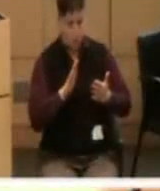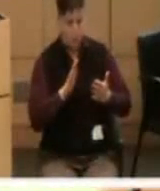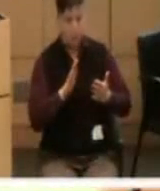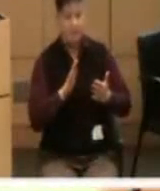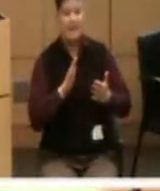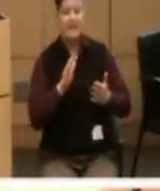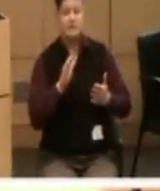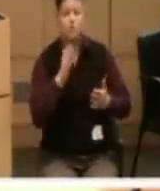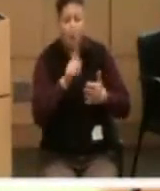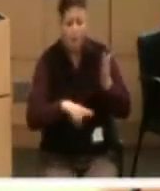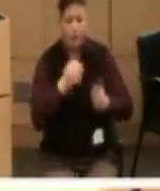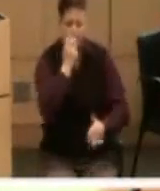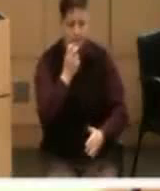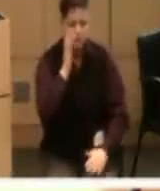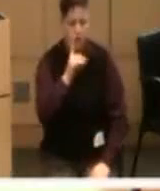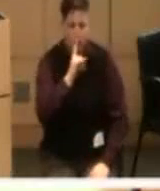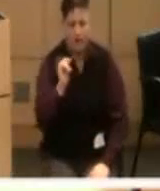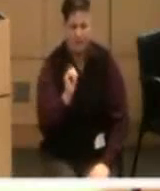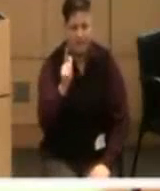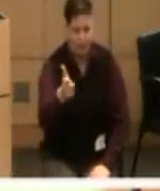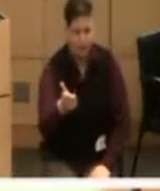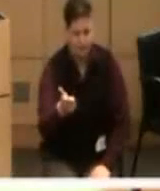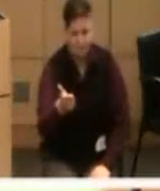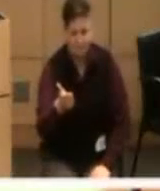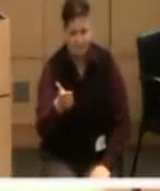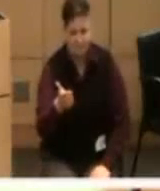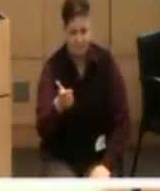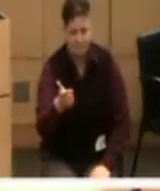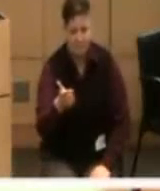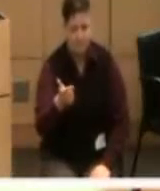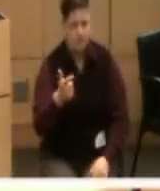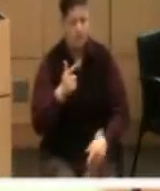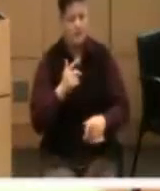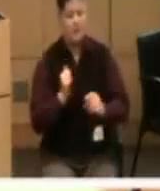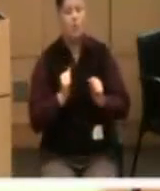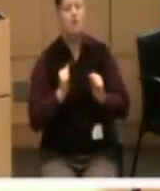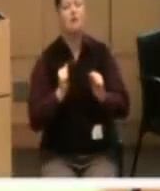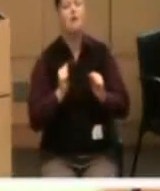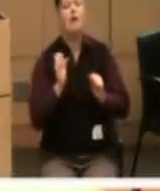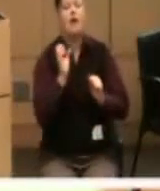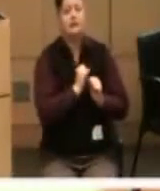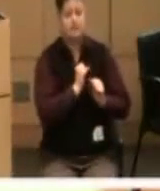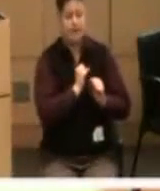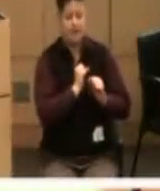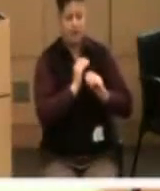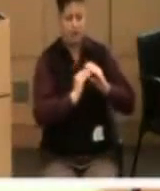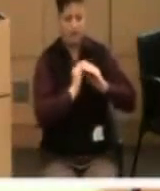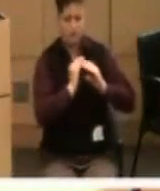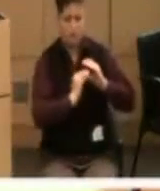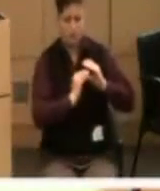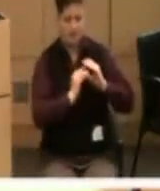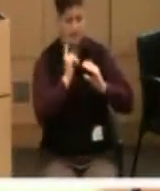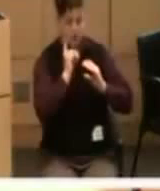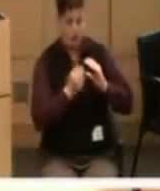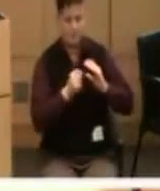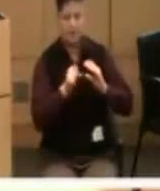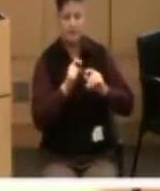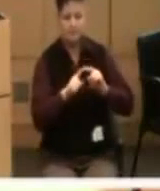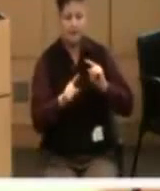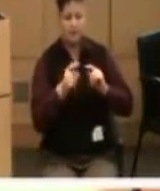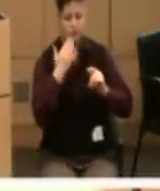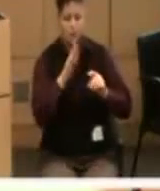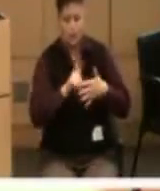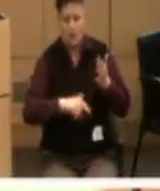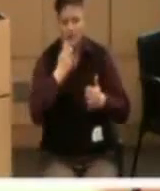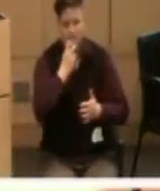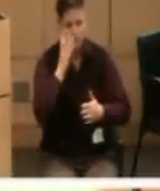where you know you can estimate a sure. pure tone threshold, but you don't know yeah. if you have a severe hearing loss what that child's speech understanding is on that side when